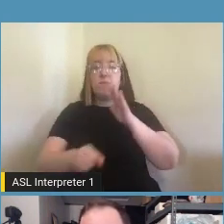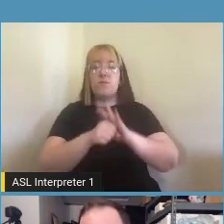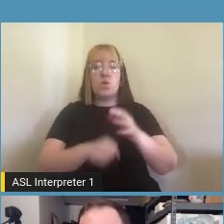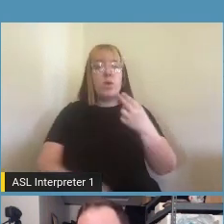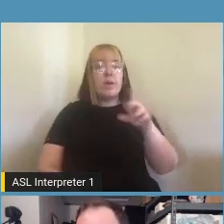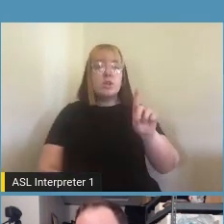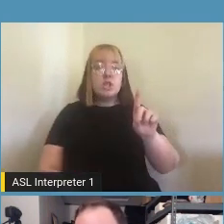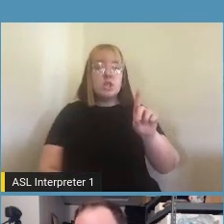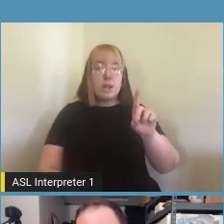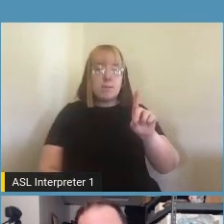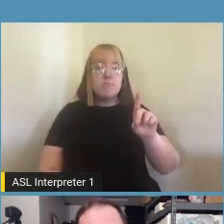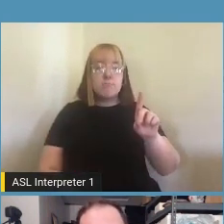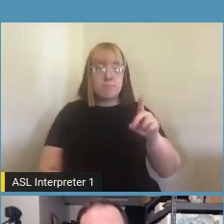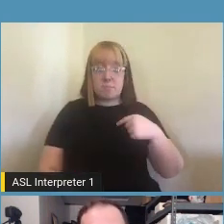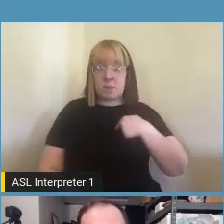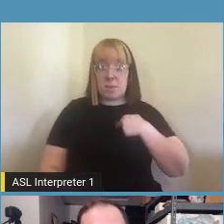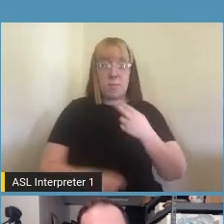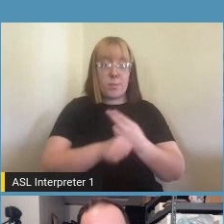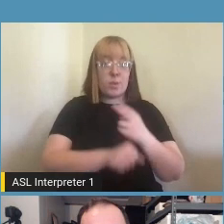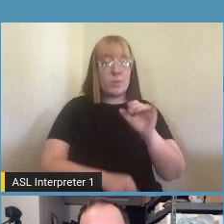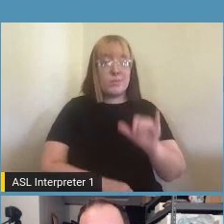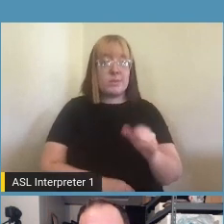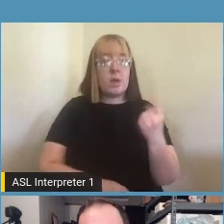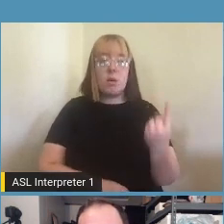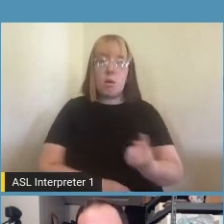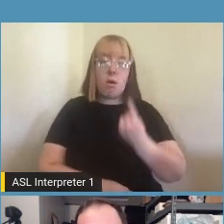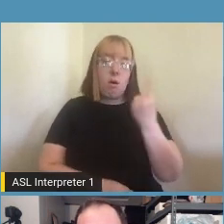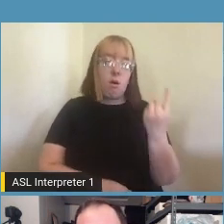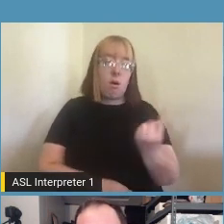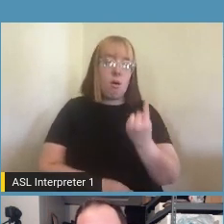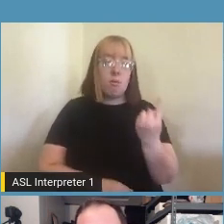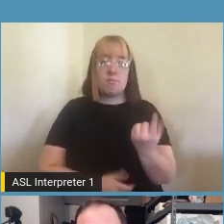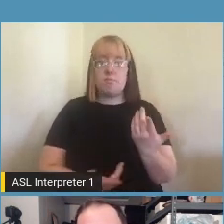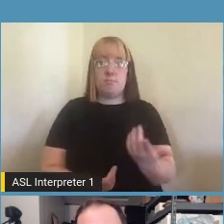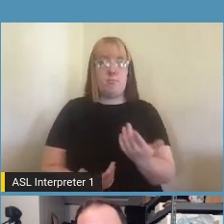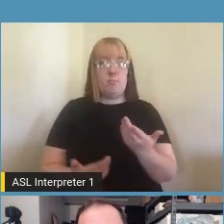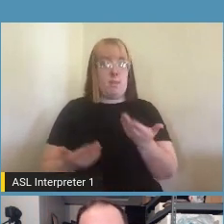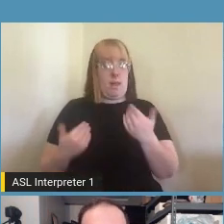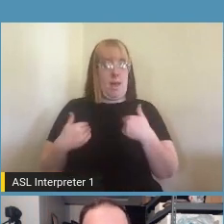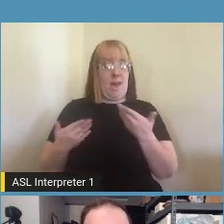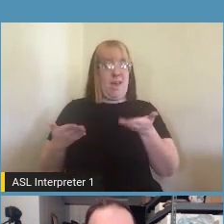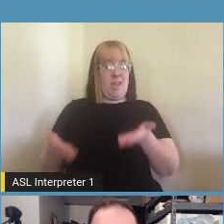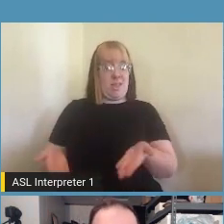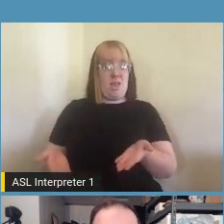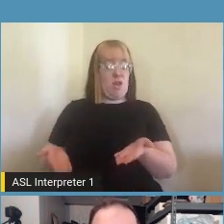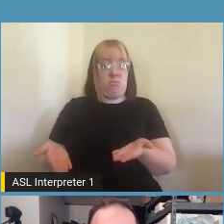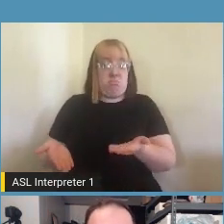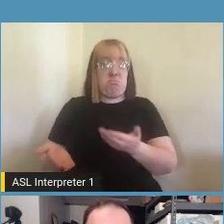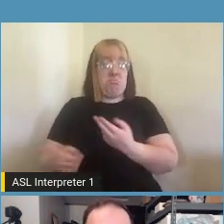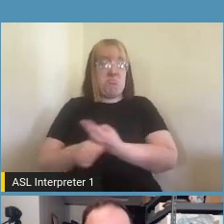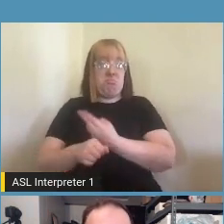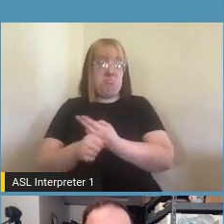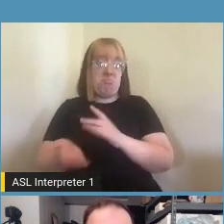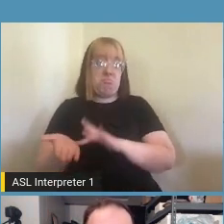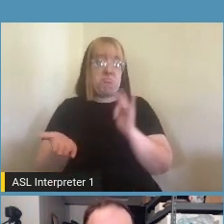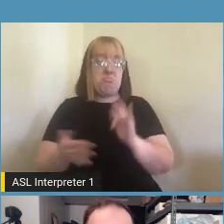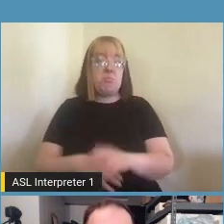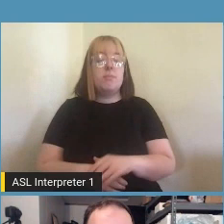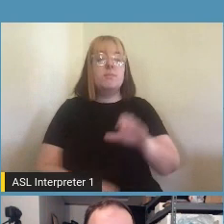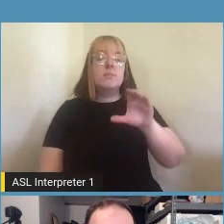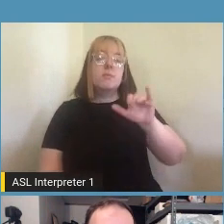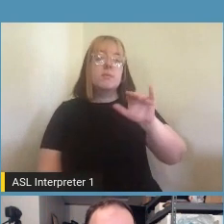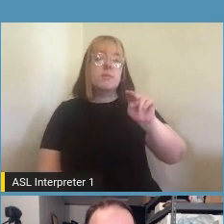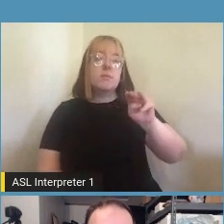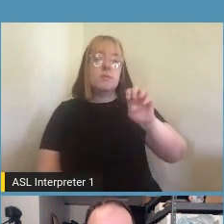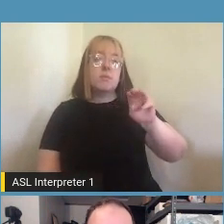and that's pretty much it. But it was what we had, so that's what we did a lot of stuff with. Cinema cameras, they're meant to